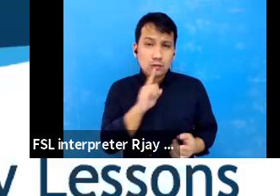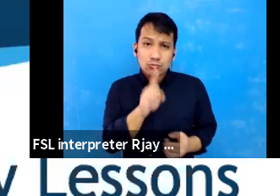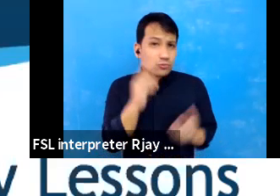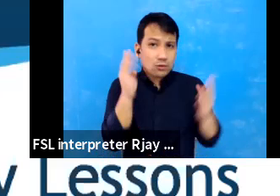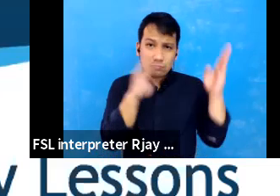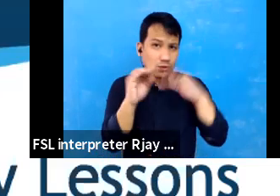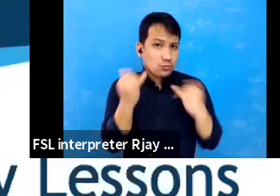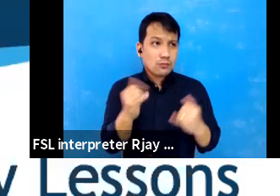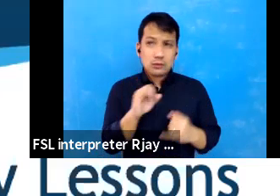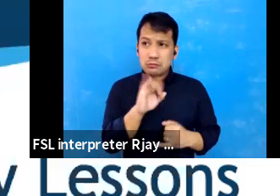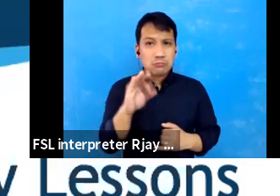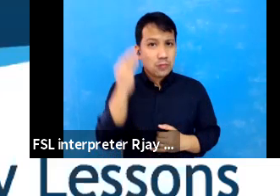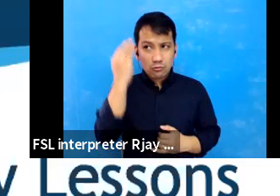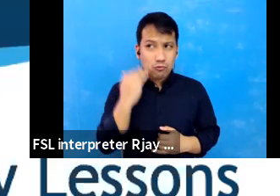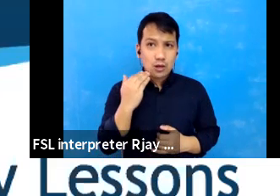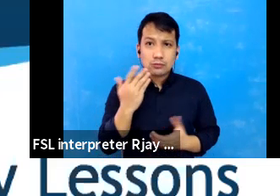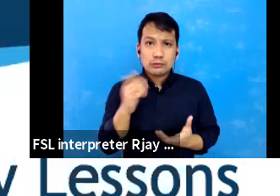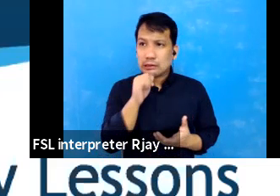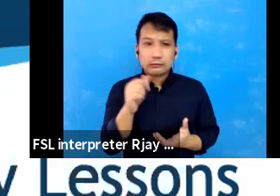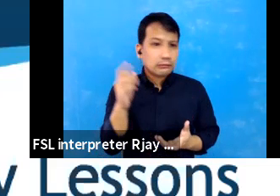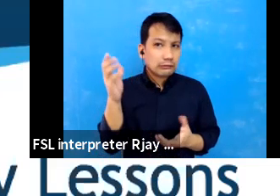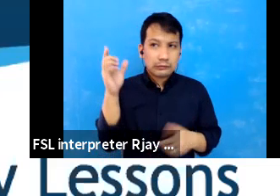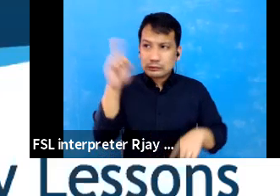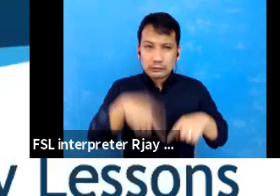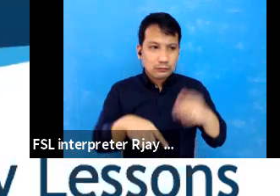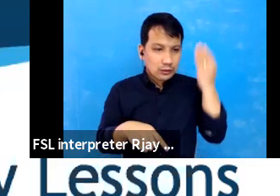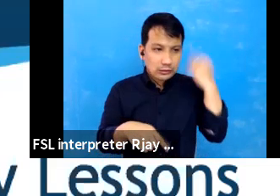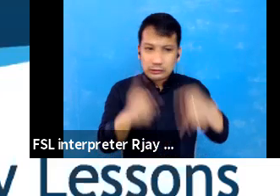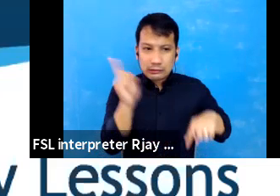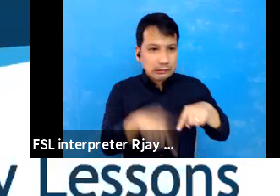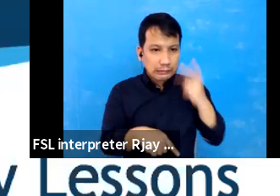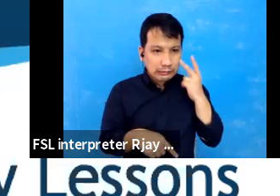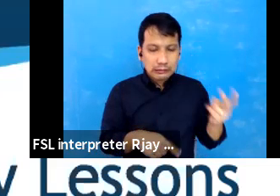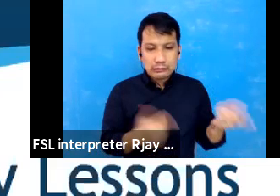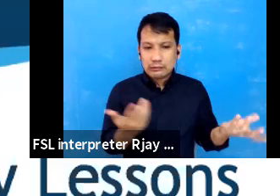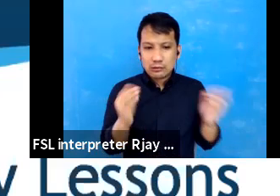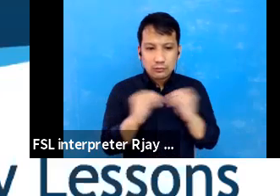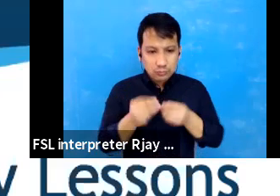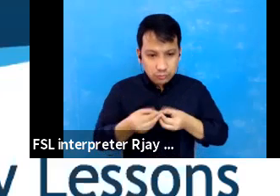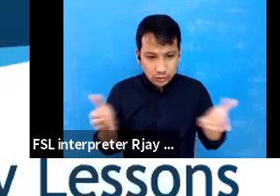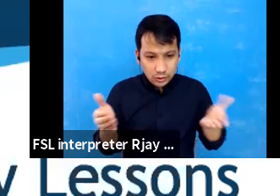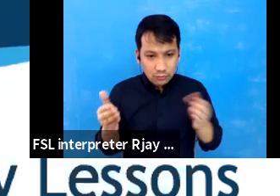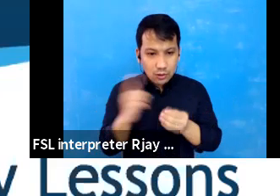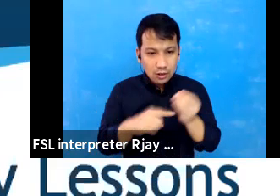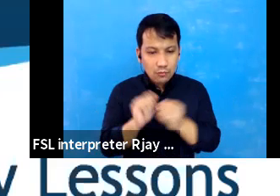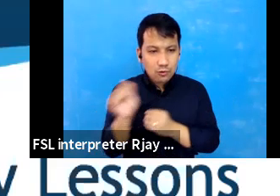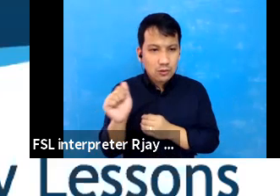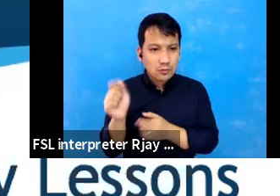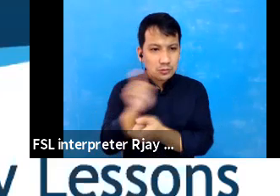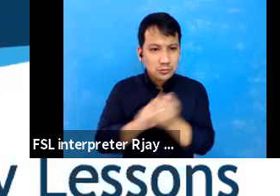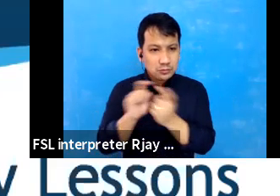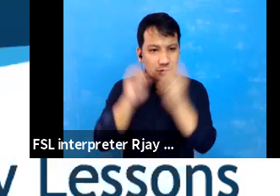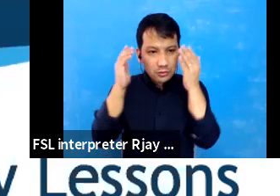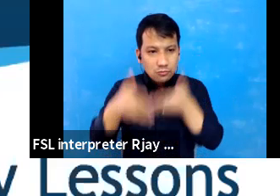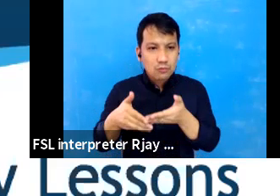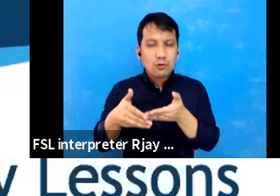If you miss out, as Doc Barbam pointed out, if you missed out, but to deliver the interventions at a particular point in